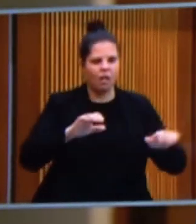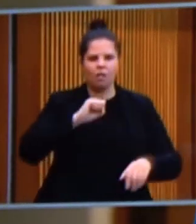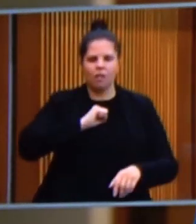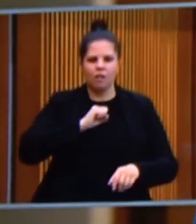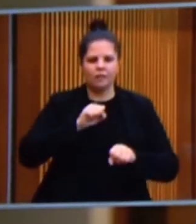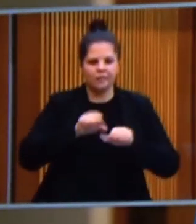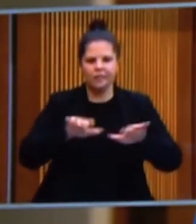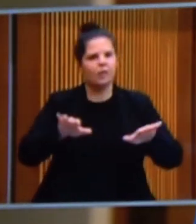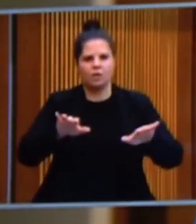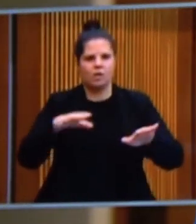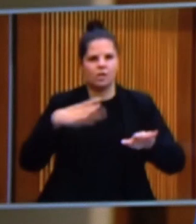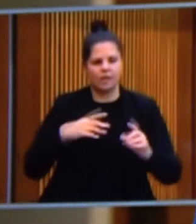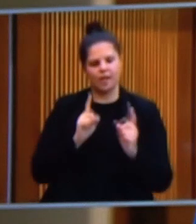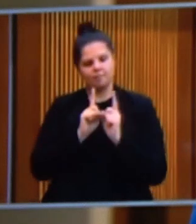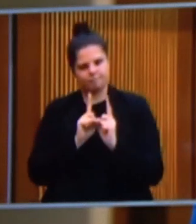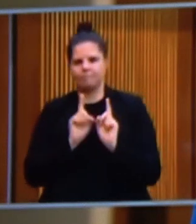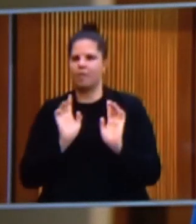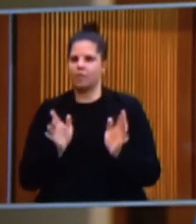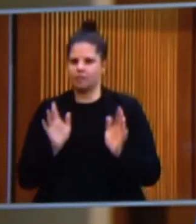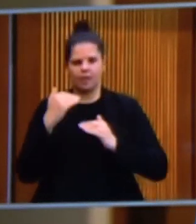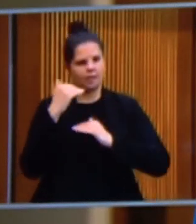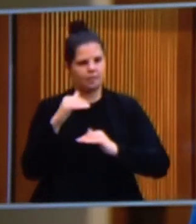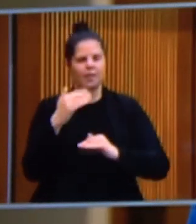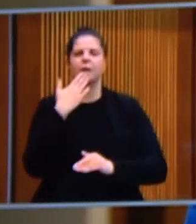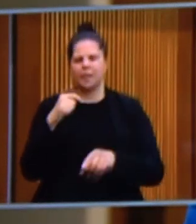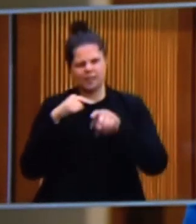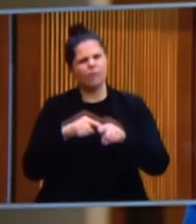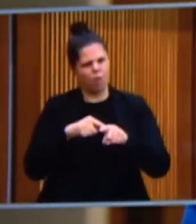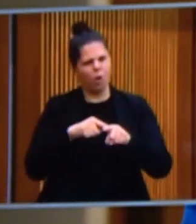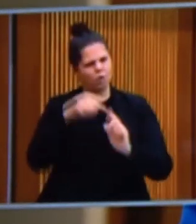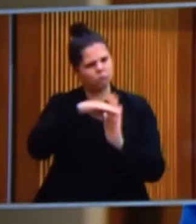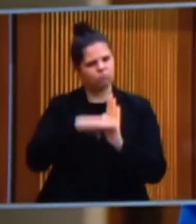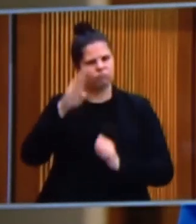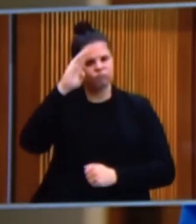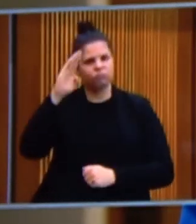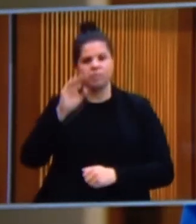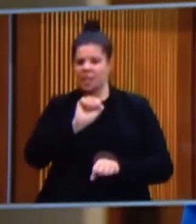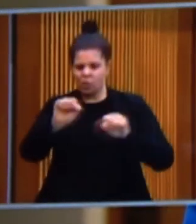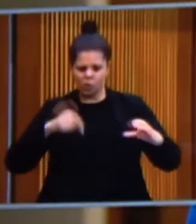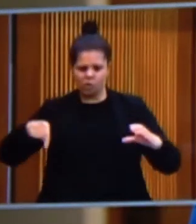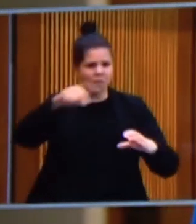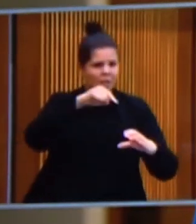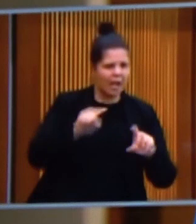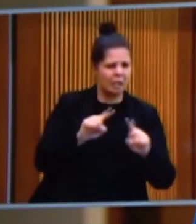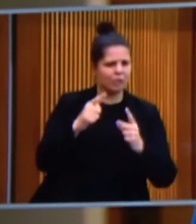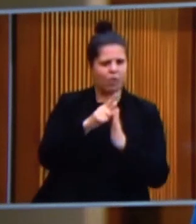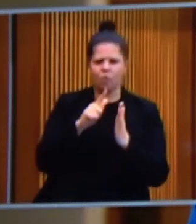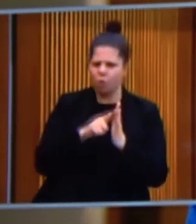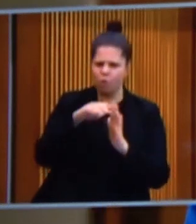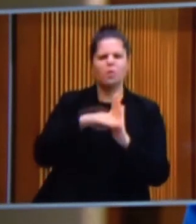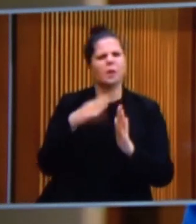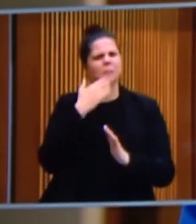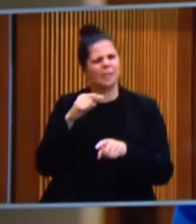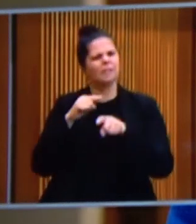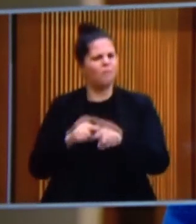follow those instructions to a T, look towards your state governments for exactly what they are telling you to do. And I'll finish